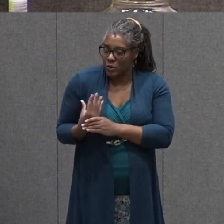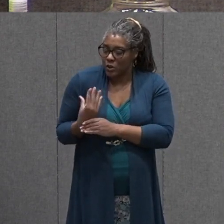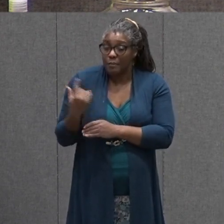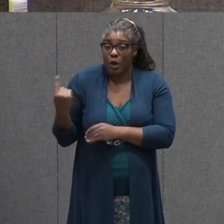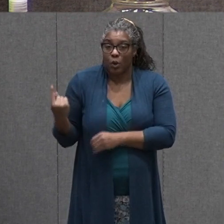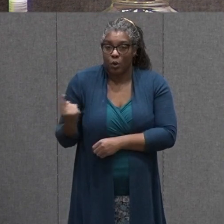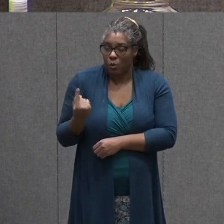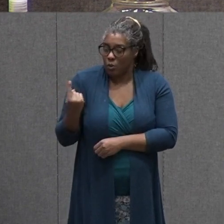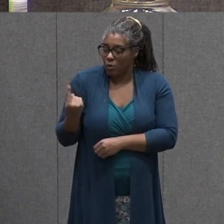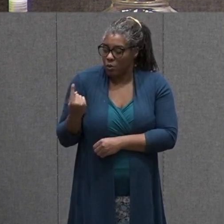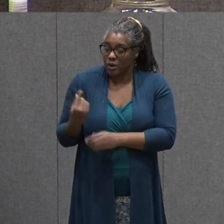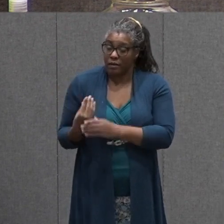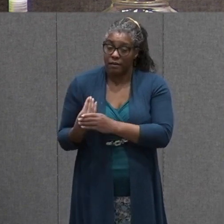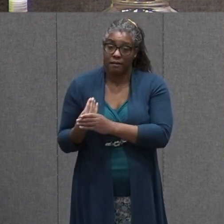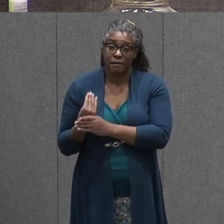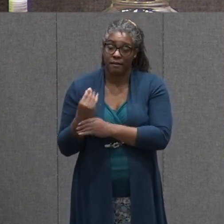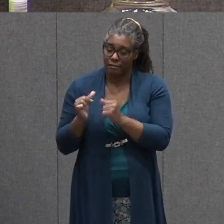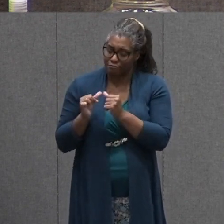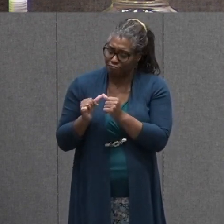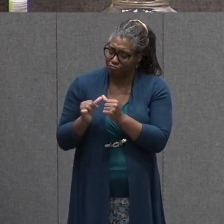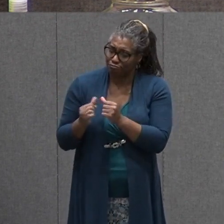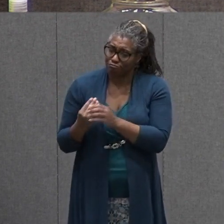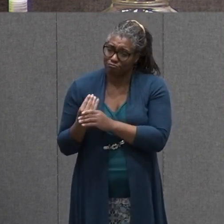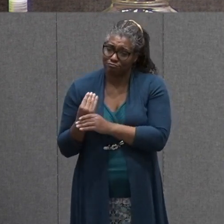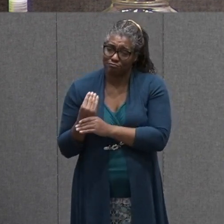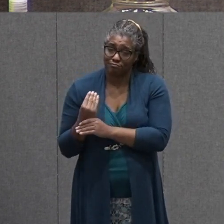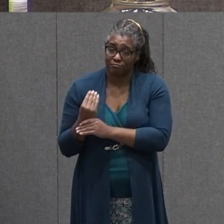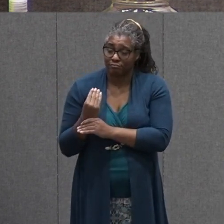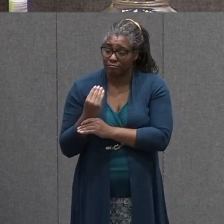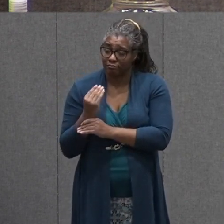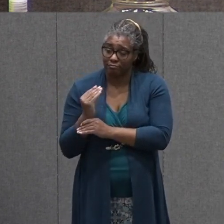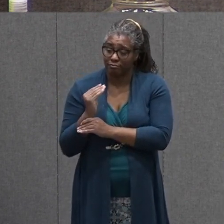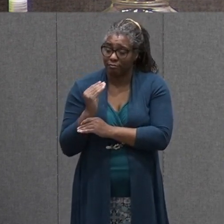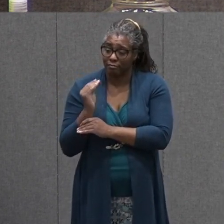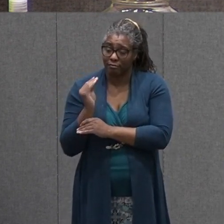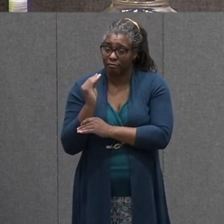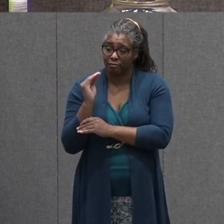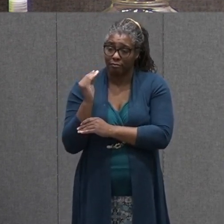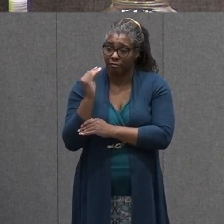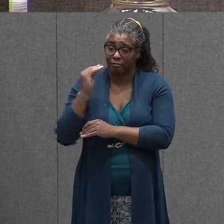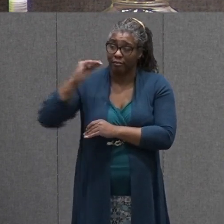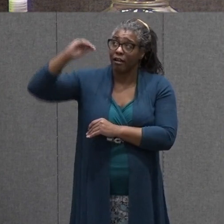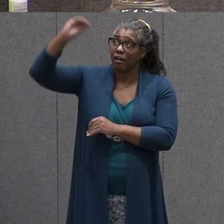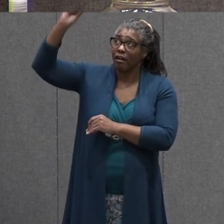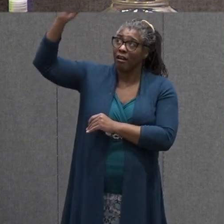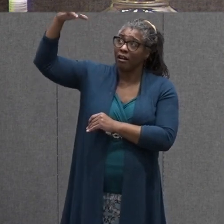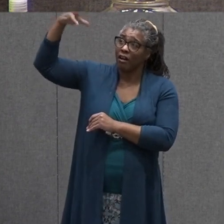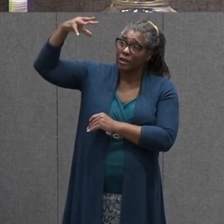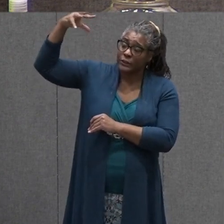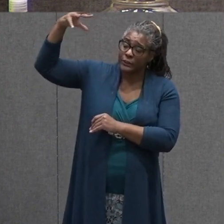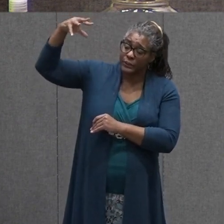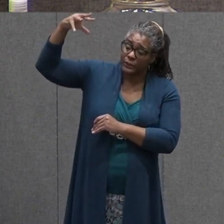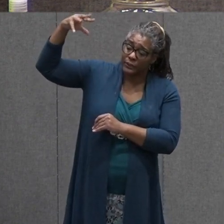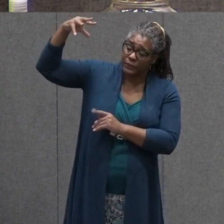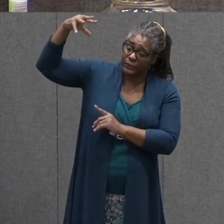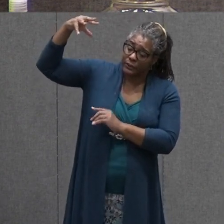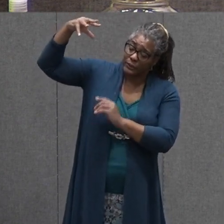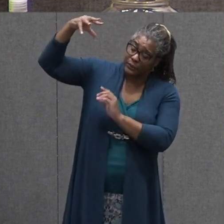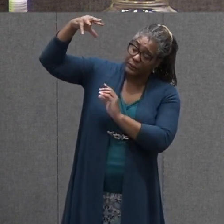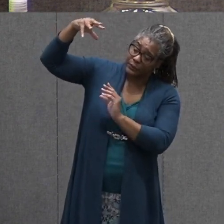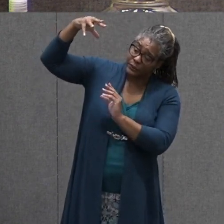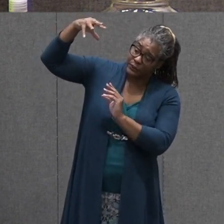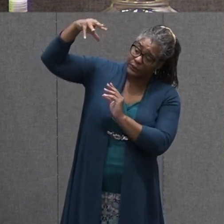graphic organizer. Let me show you. So we're going to create a graphic organizer that looks very much